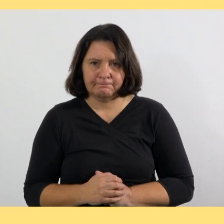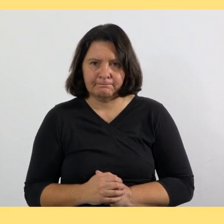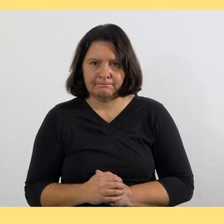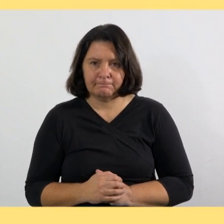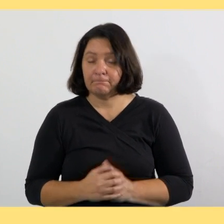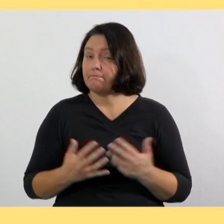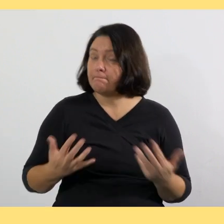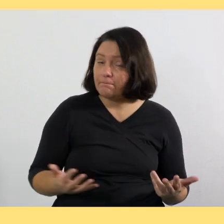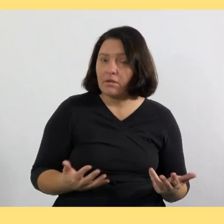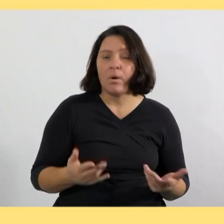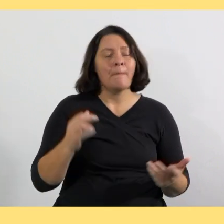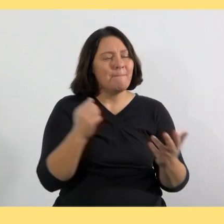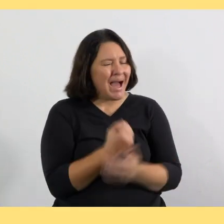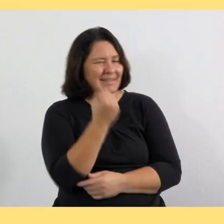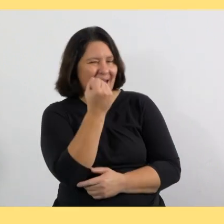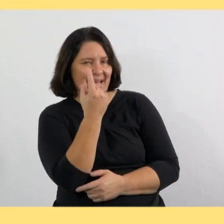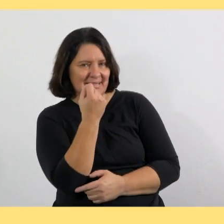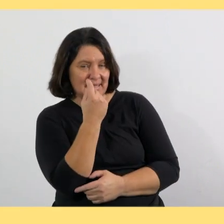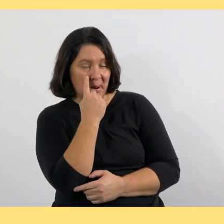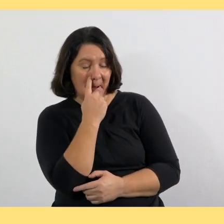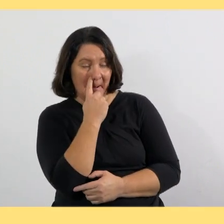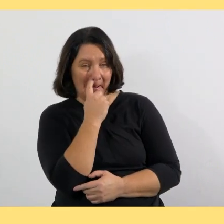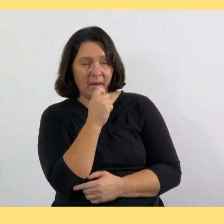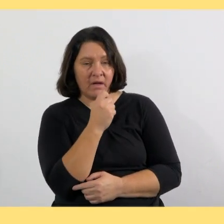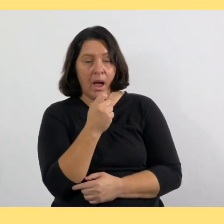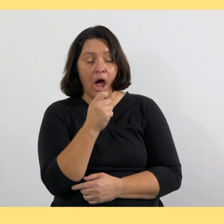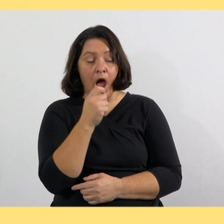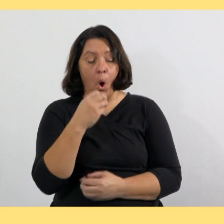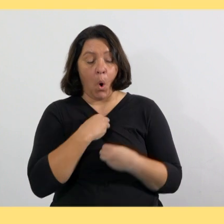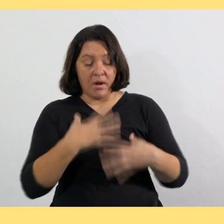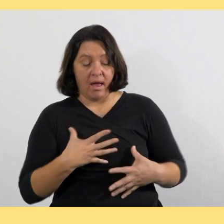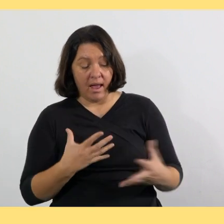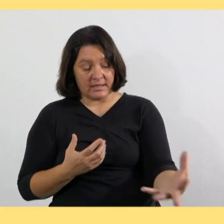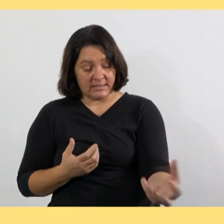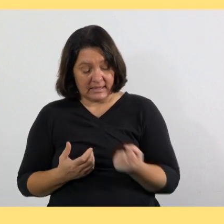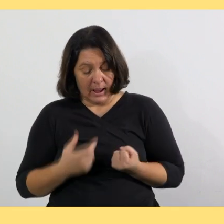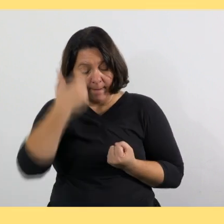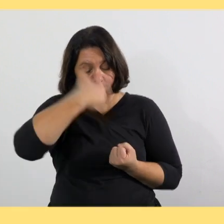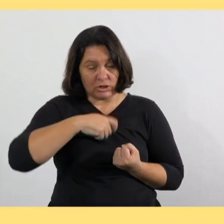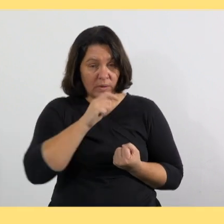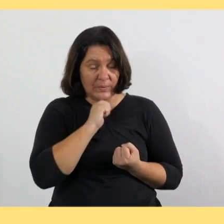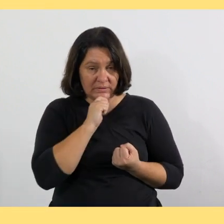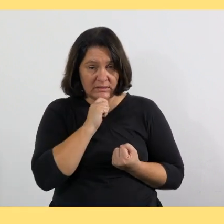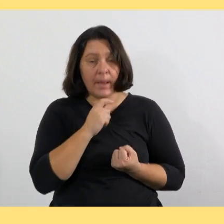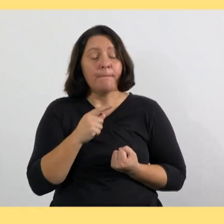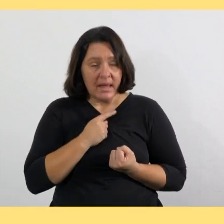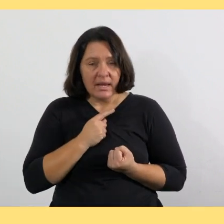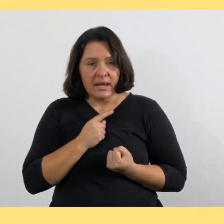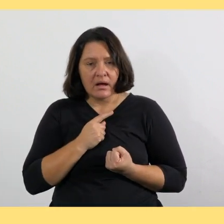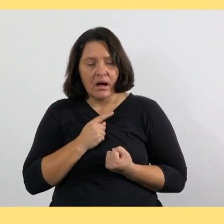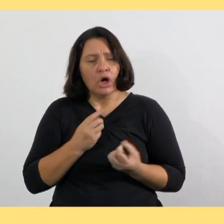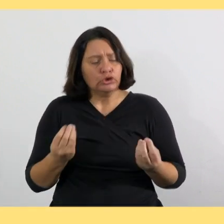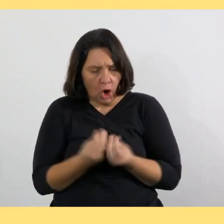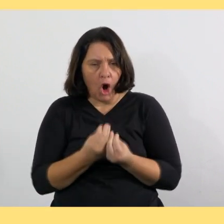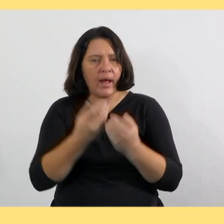You have to understand that when goods are taken for personal use, it decreases our trading stock.